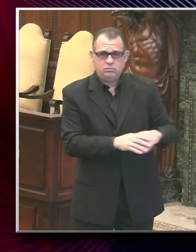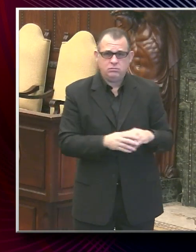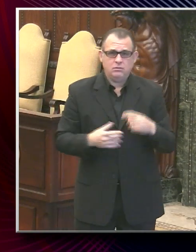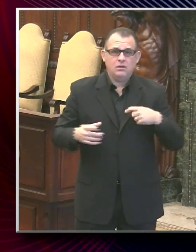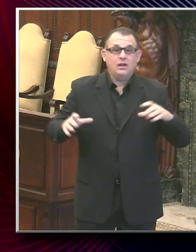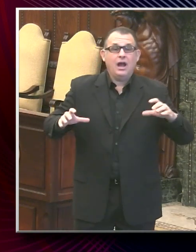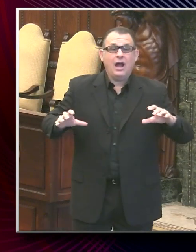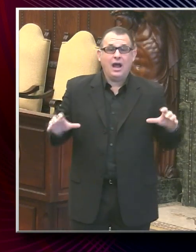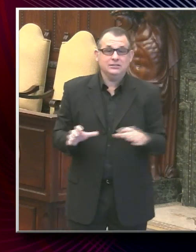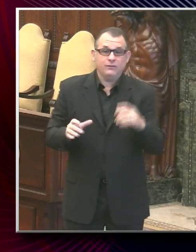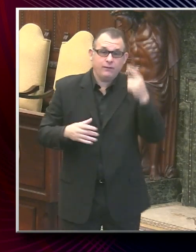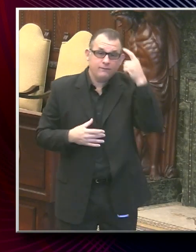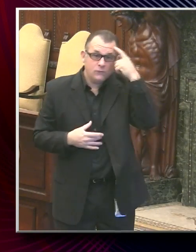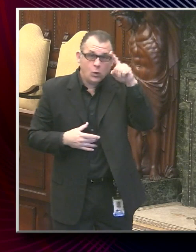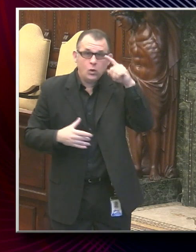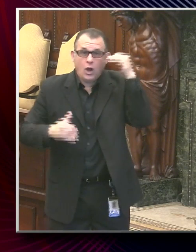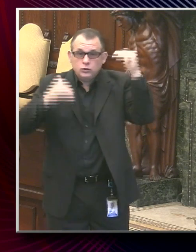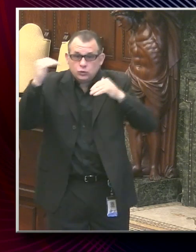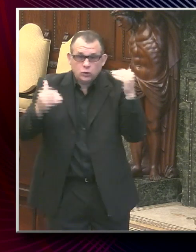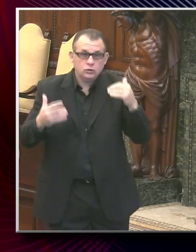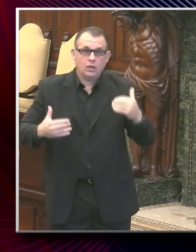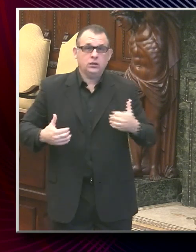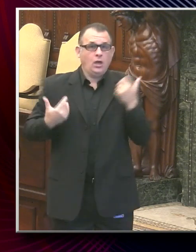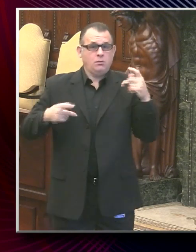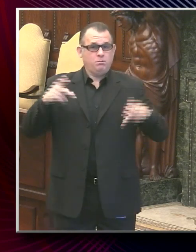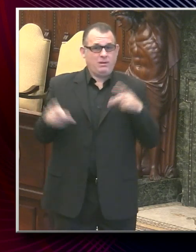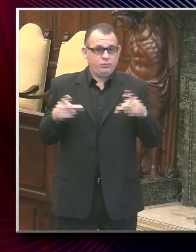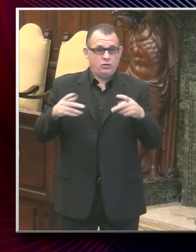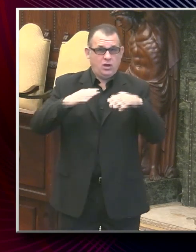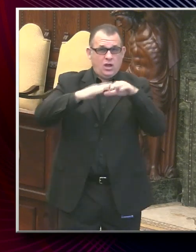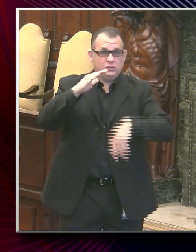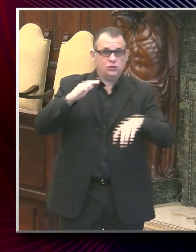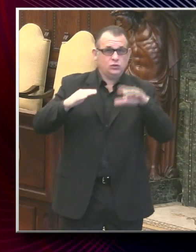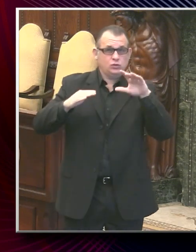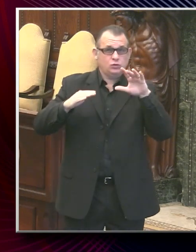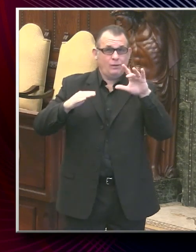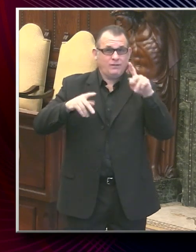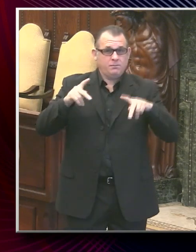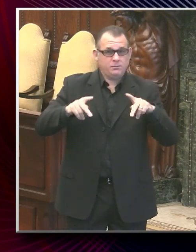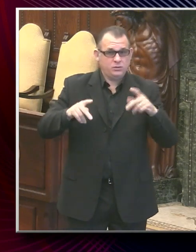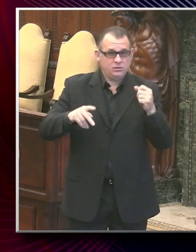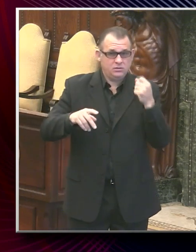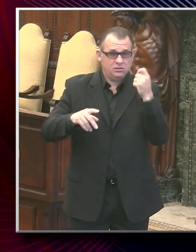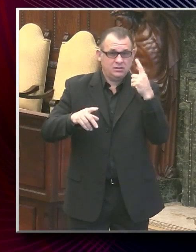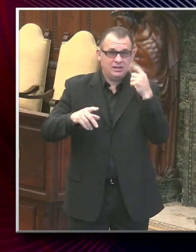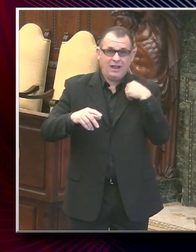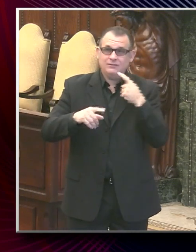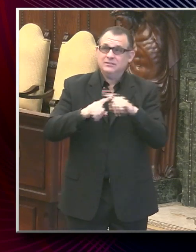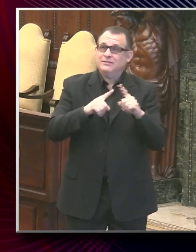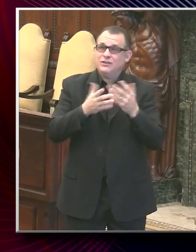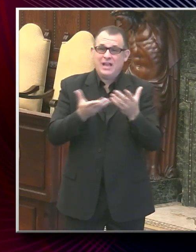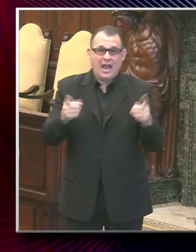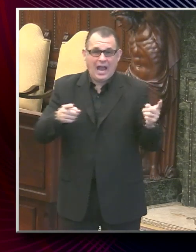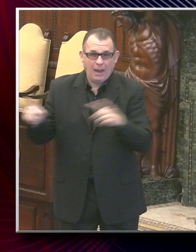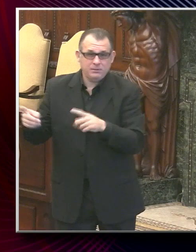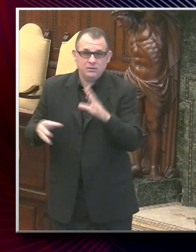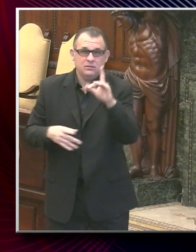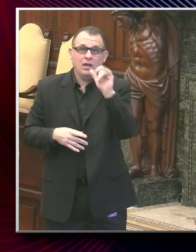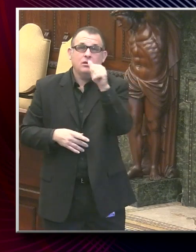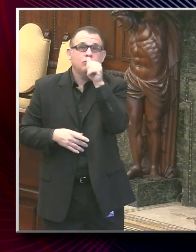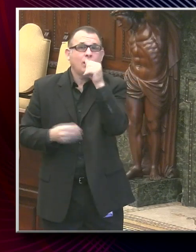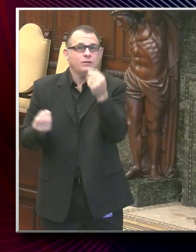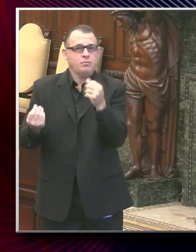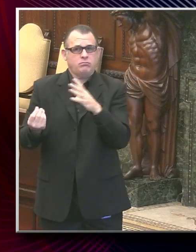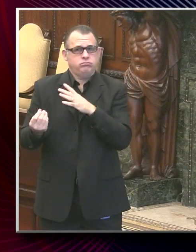than 25 participants, and events and gatherings taking place on private property, including performance venues and